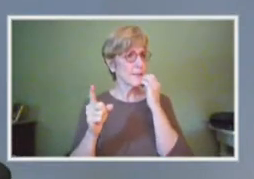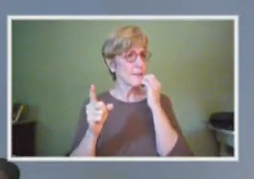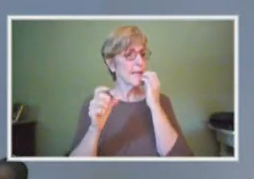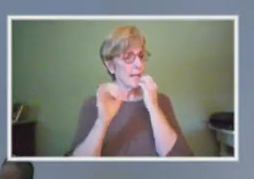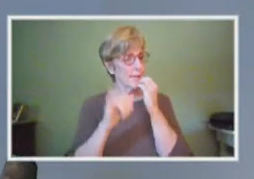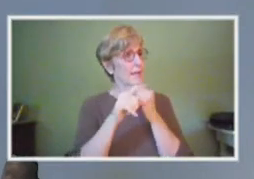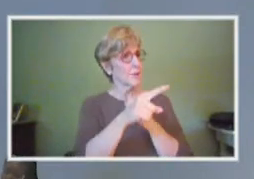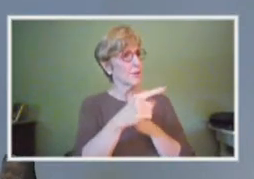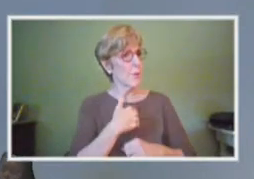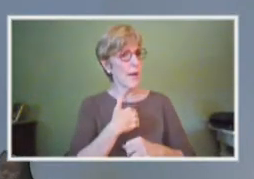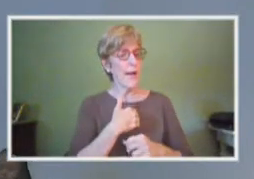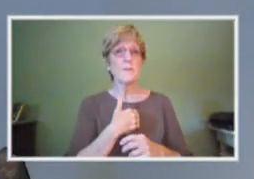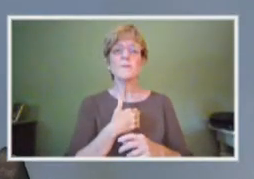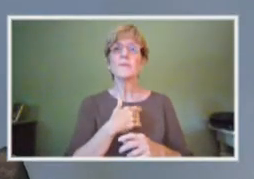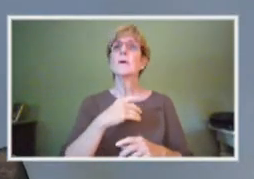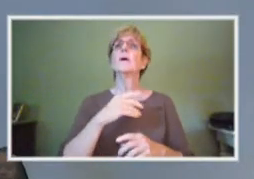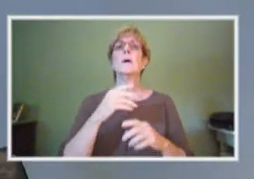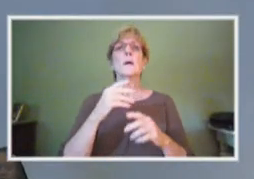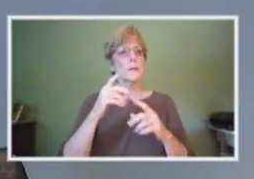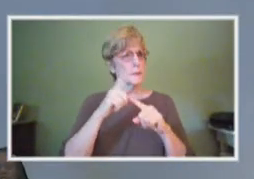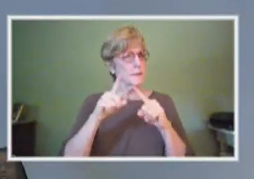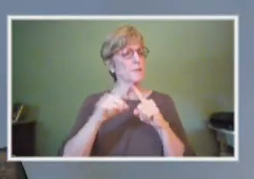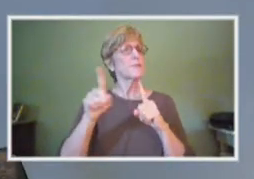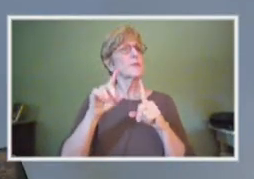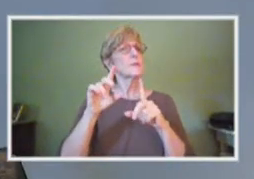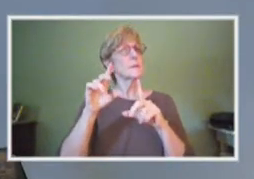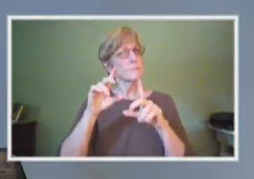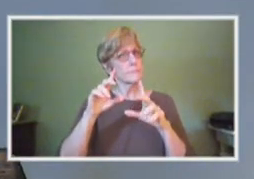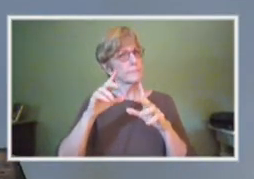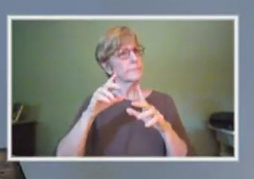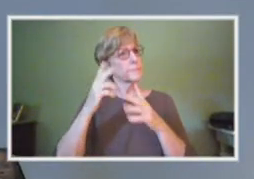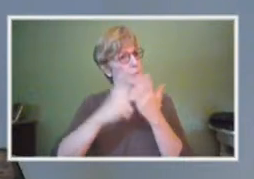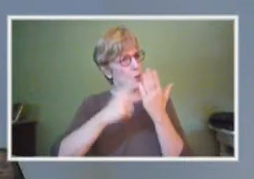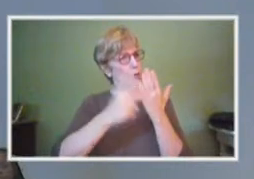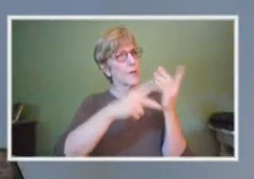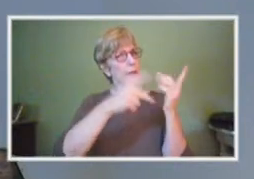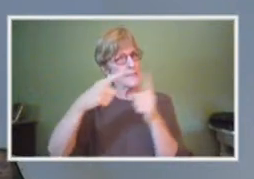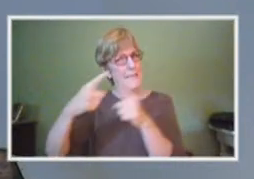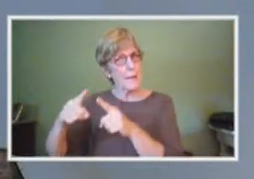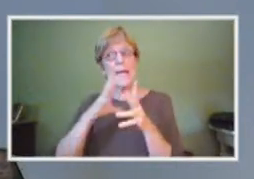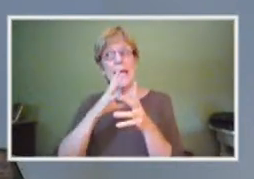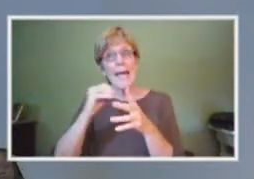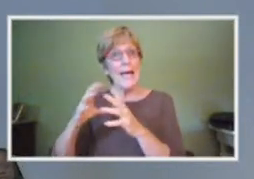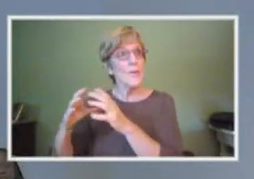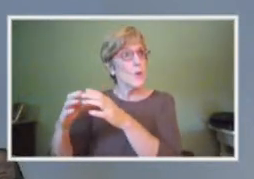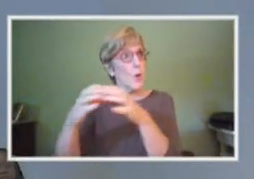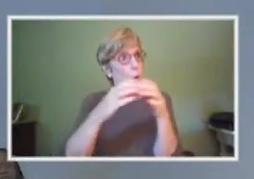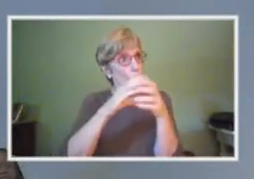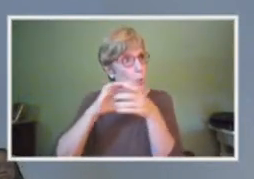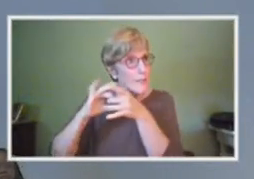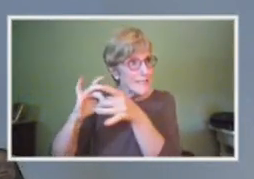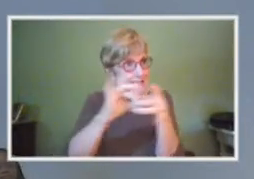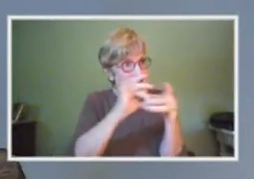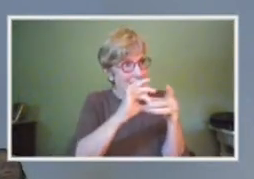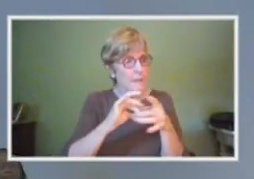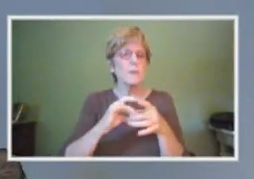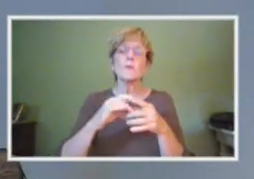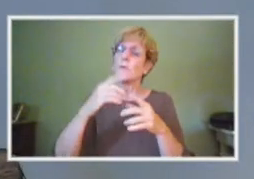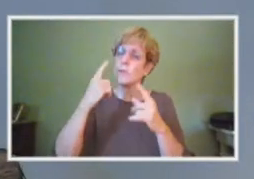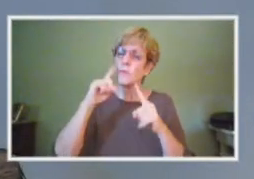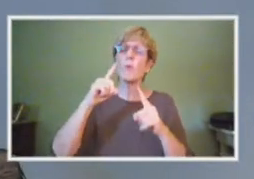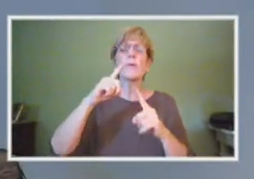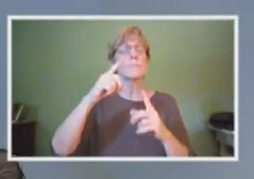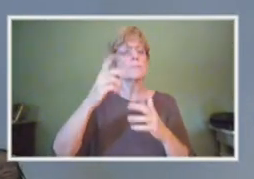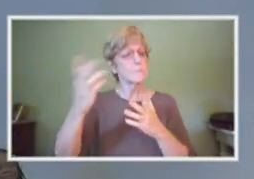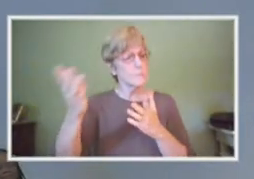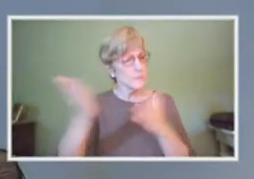a multi-pronged approach, even considering the holistic approach of the actual servant, our public servant. So